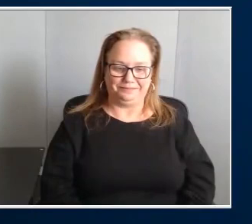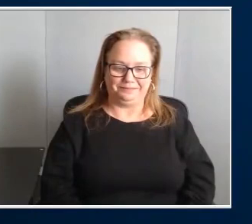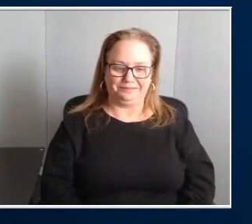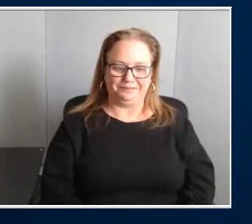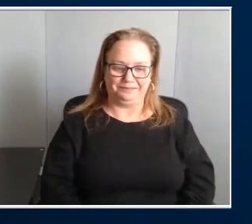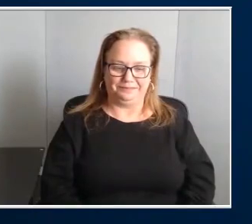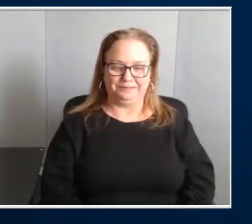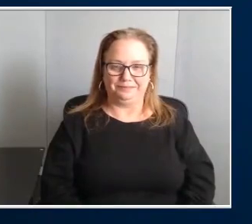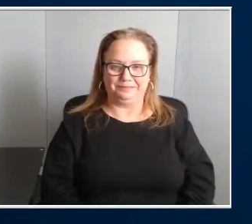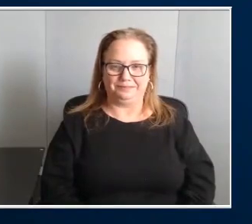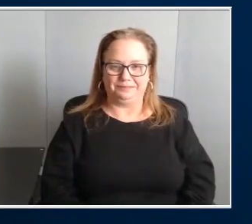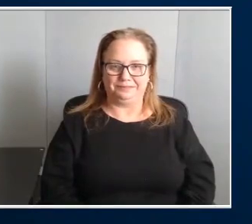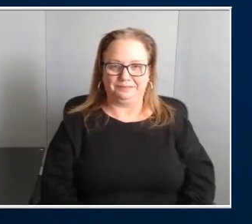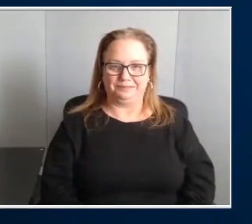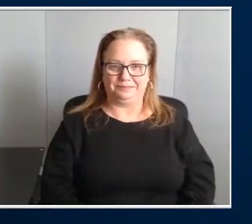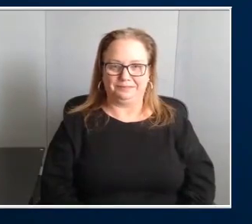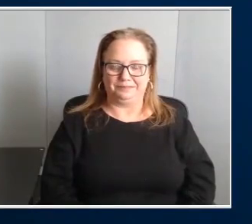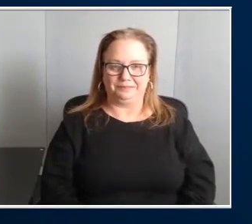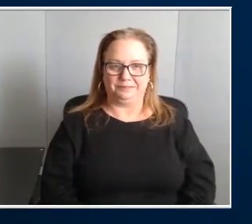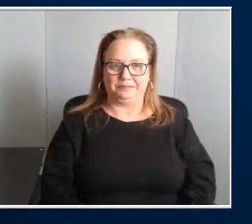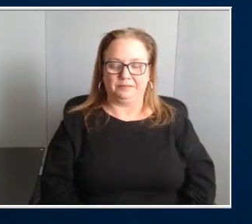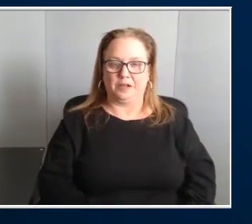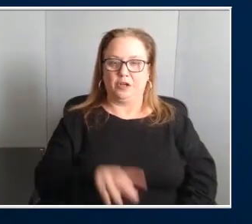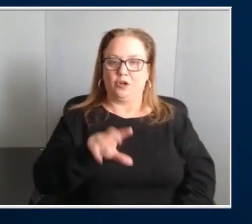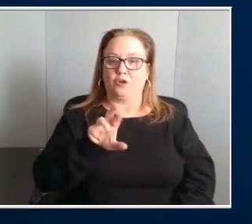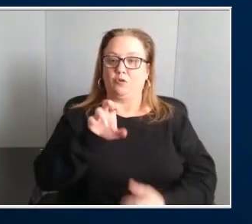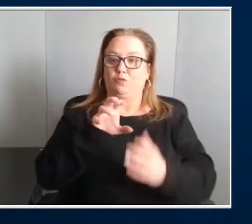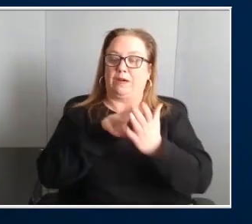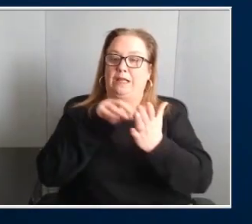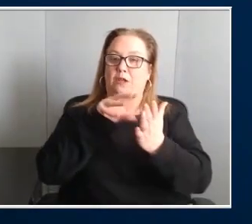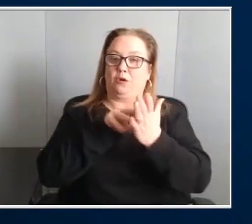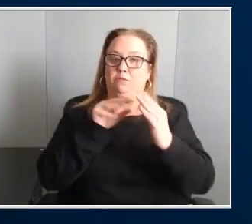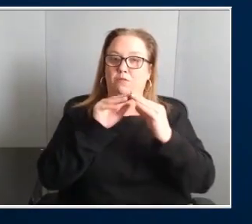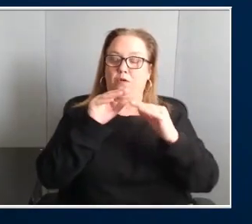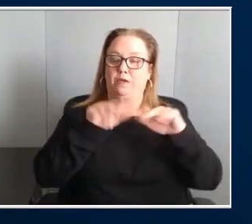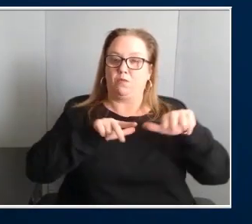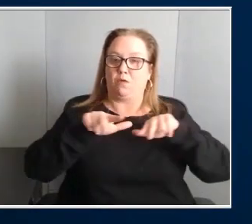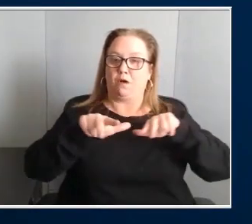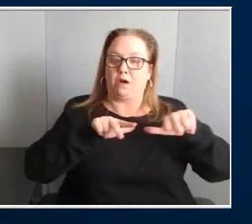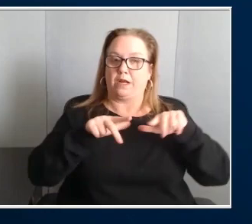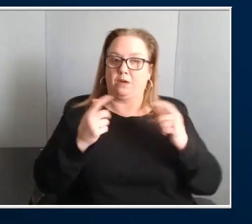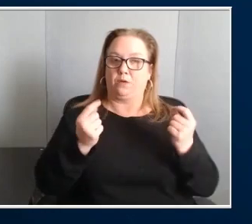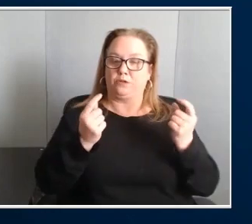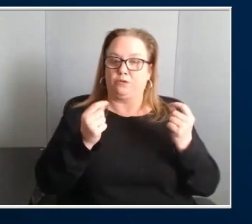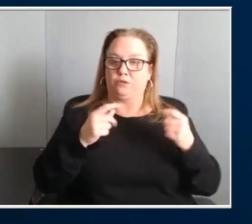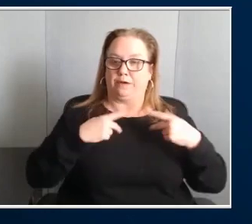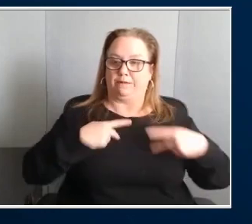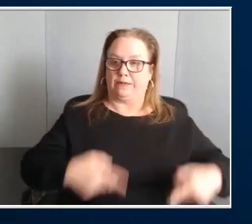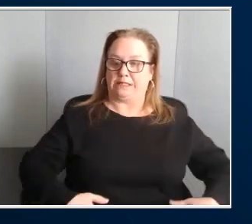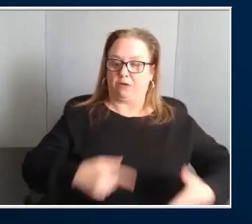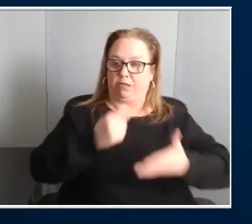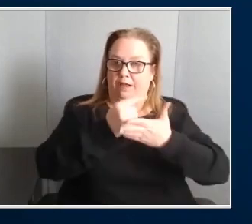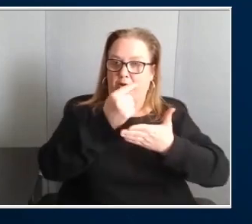So you had to relearn more than just walking. What did you do in physical therapy?